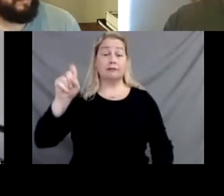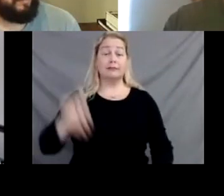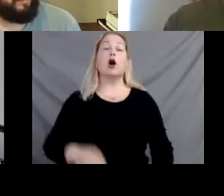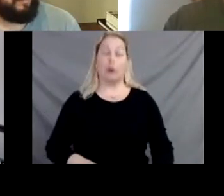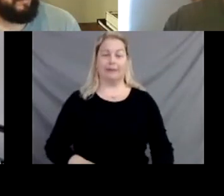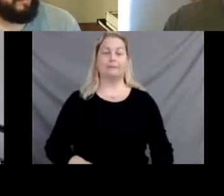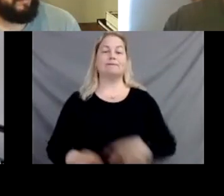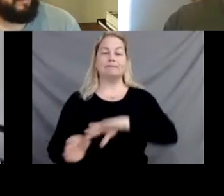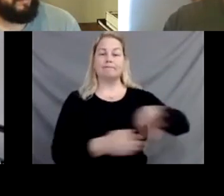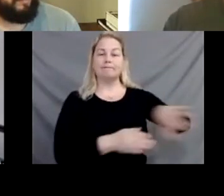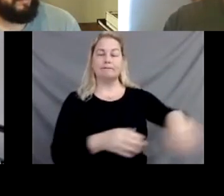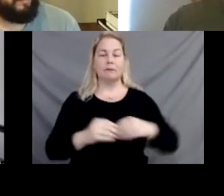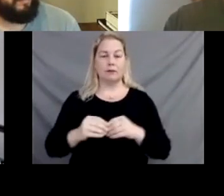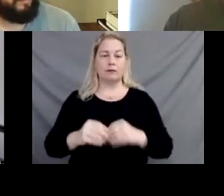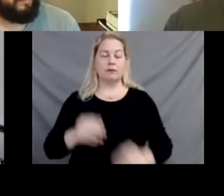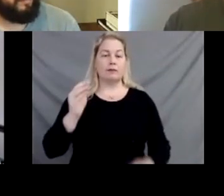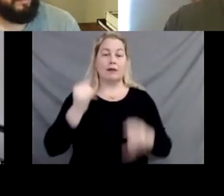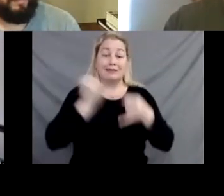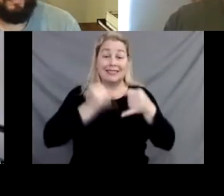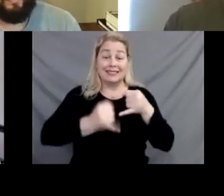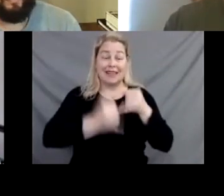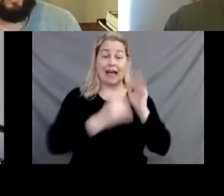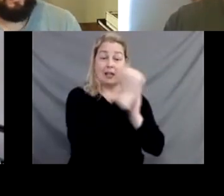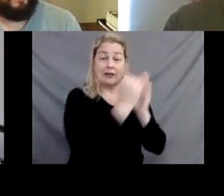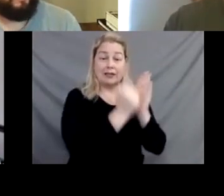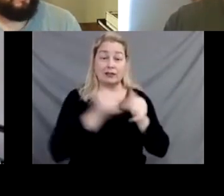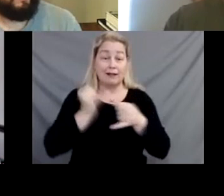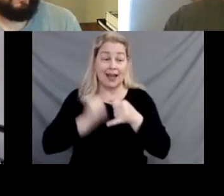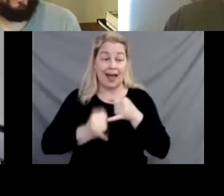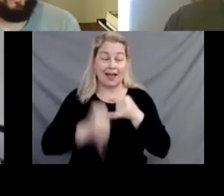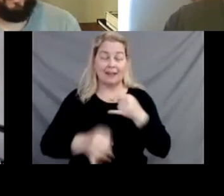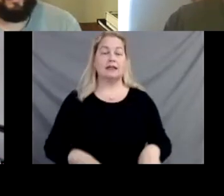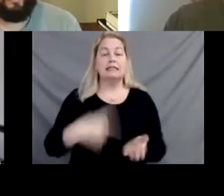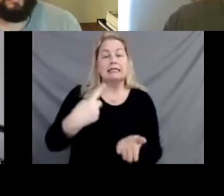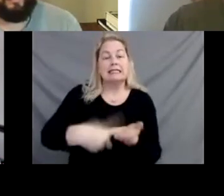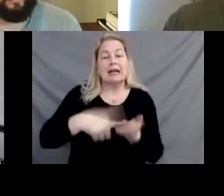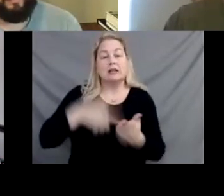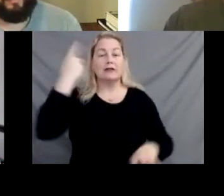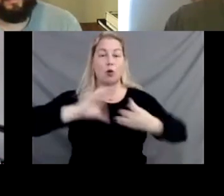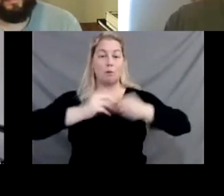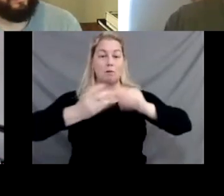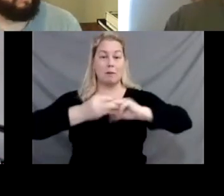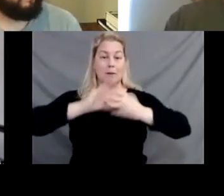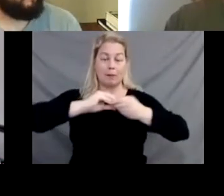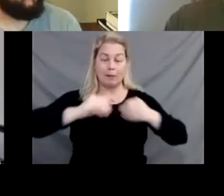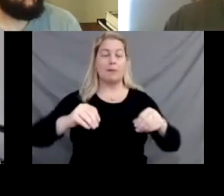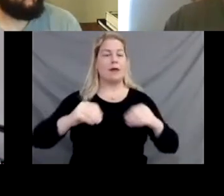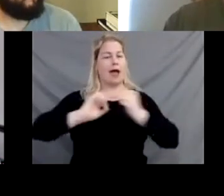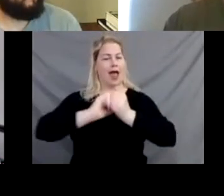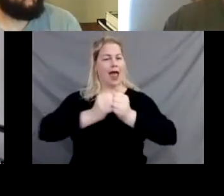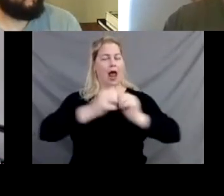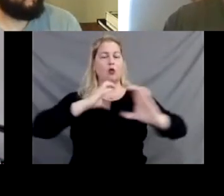Okay. And it looks like our last item on the agenda is discussion of messaging and communicating to the public